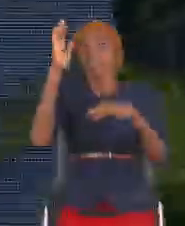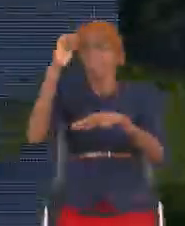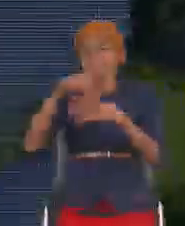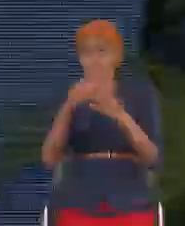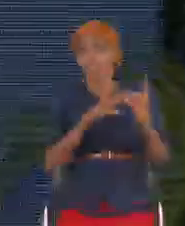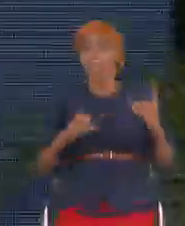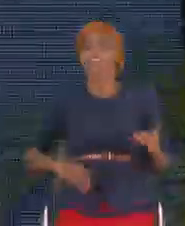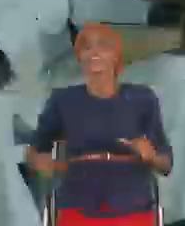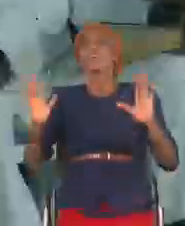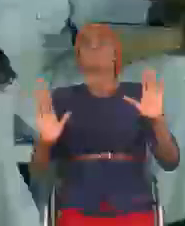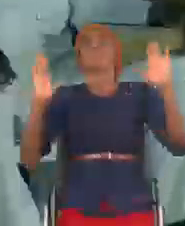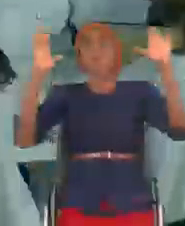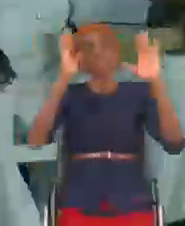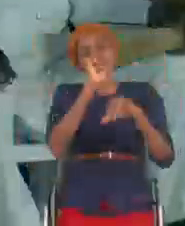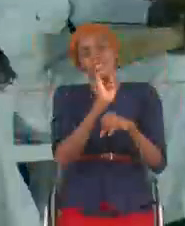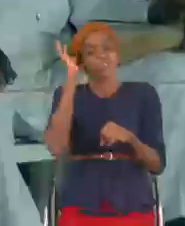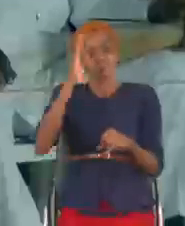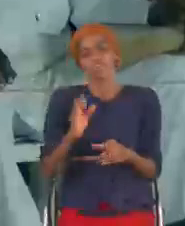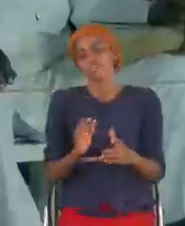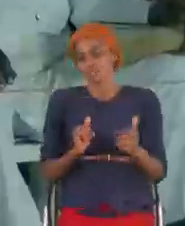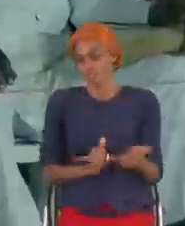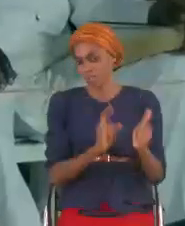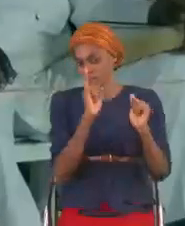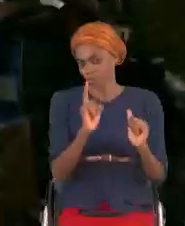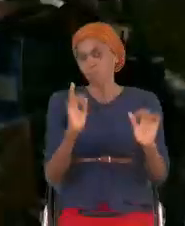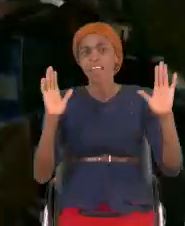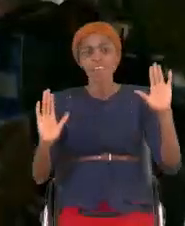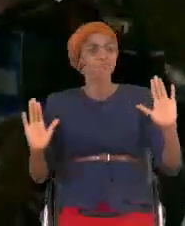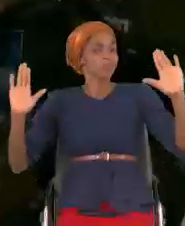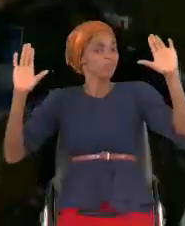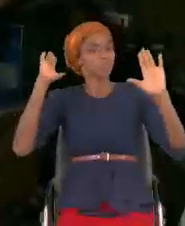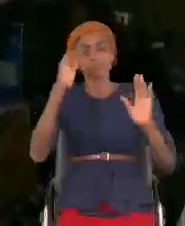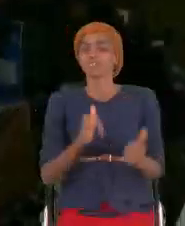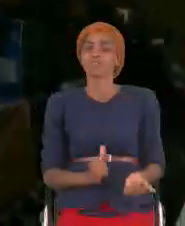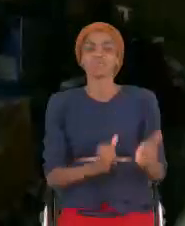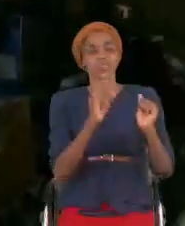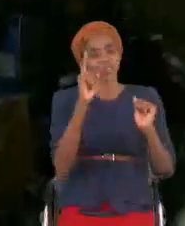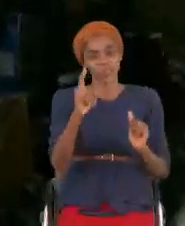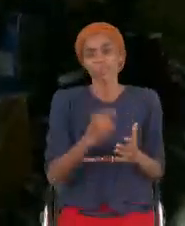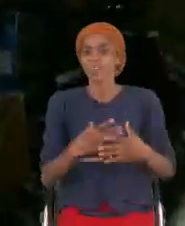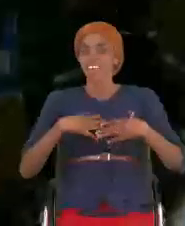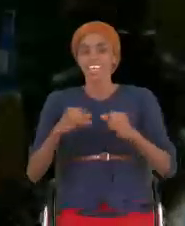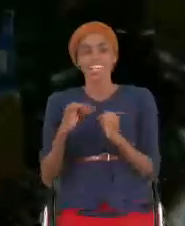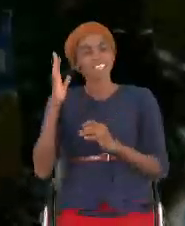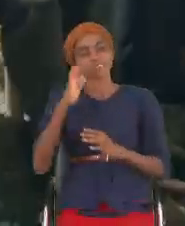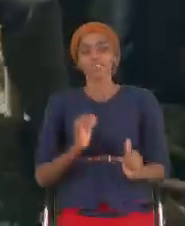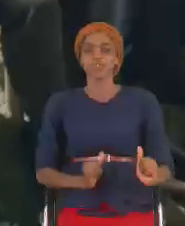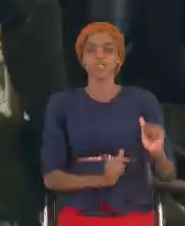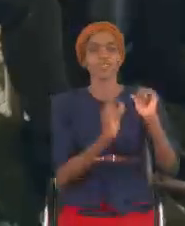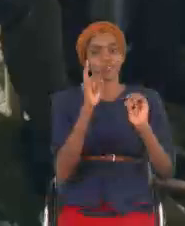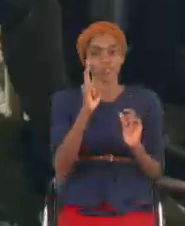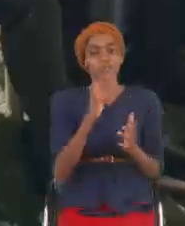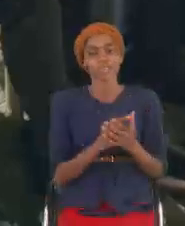Signs will follow you. Miracles will follow you. Healing will follow you. This sign shall